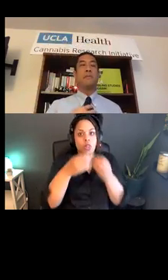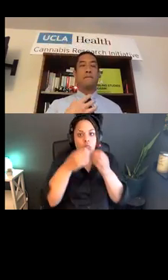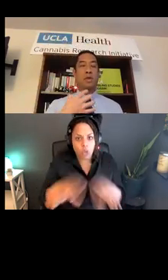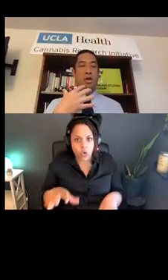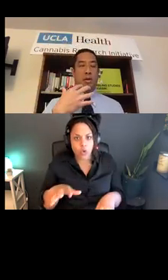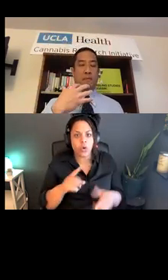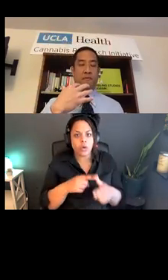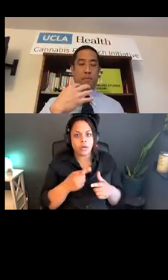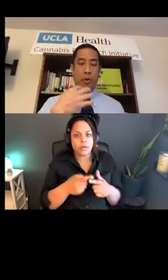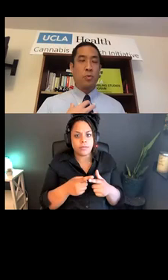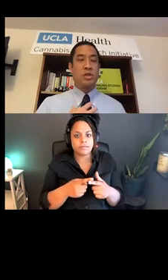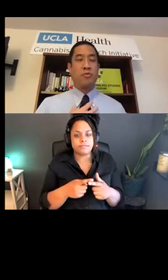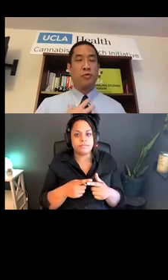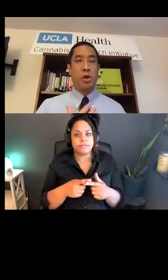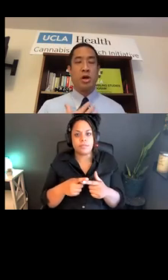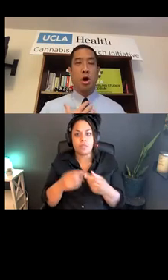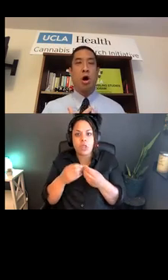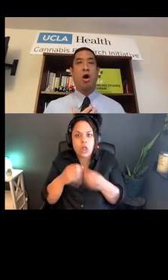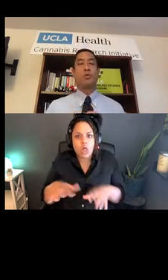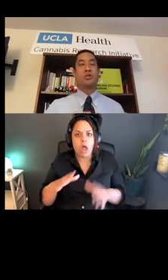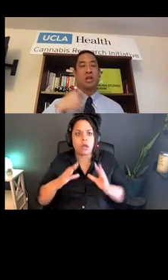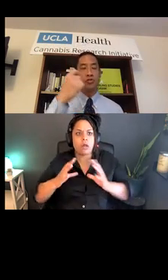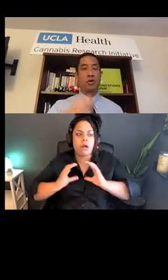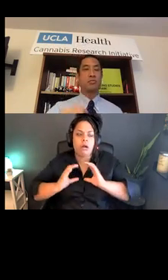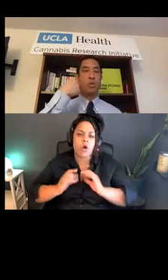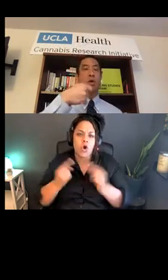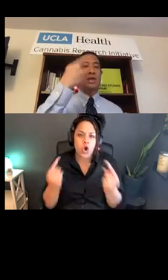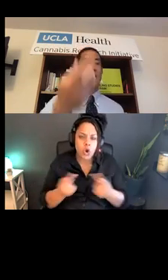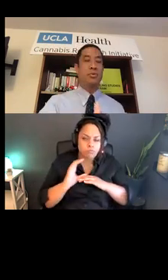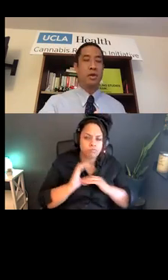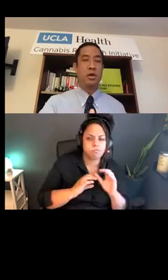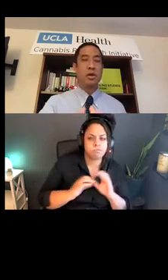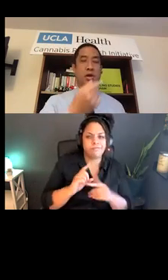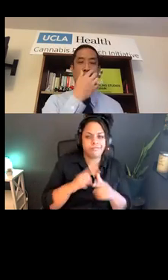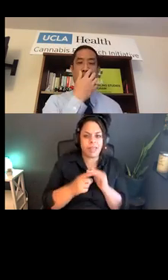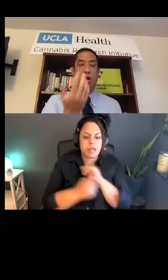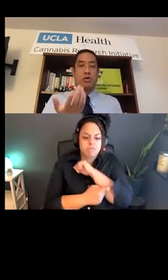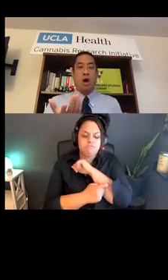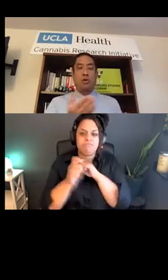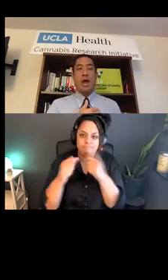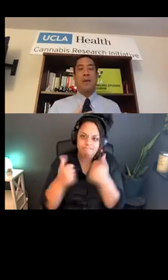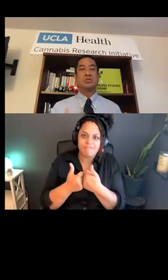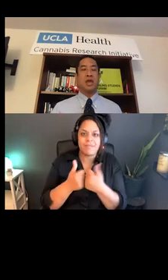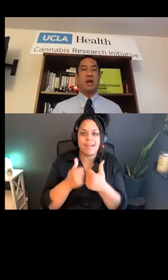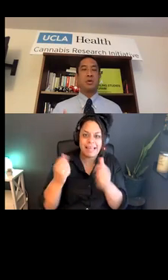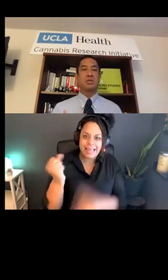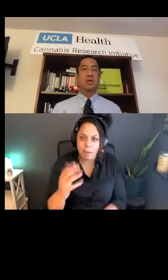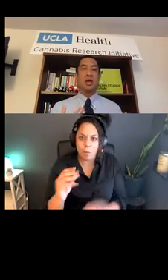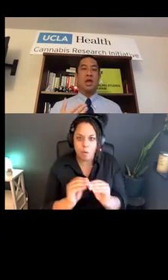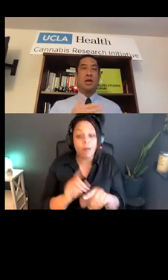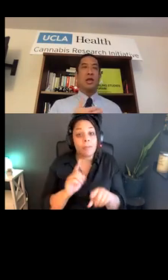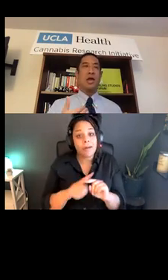losses burn with them really hard, which then triggers more gambling. So what we don't know is what happens to